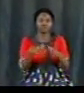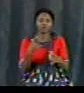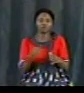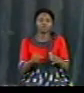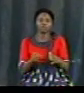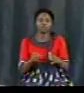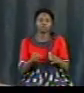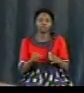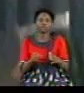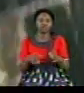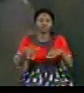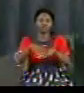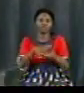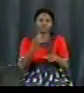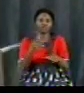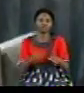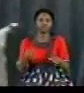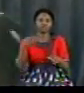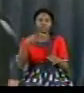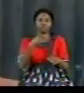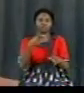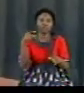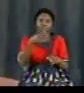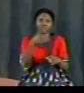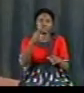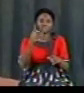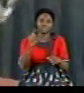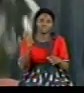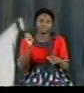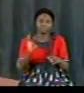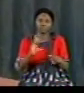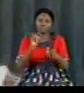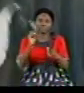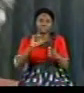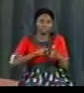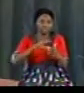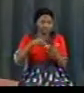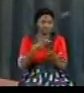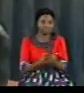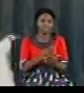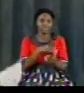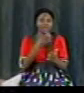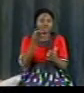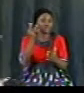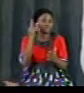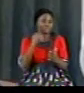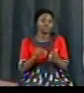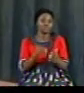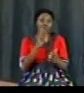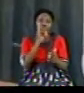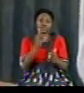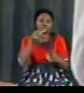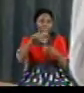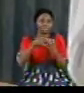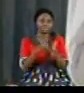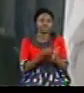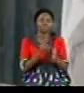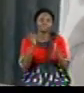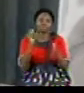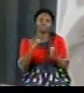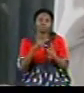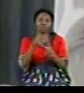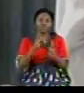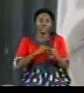gutter. So I fell inside the gutter, and there was water inside the gutter. So when I came out